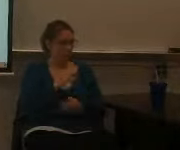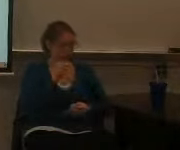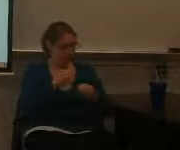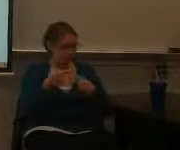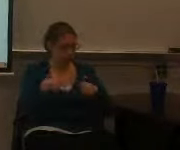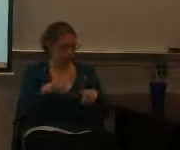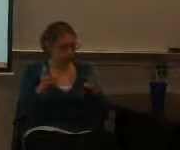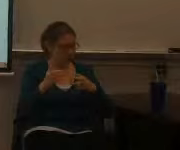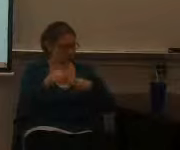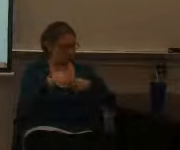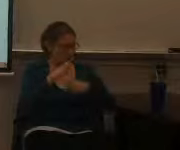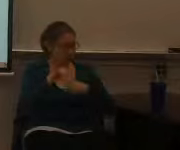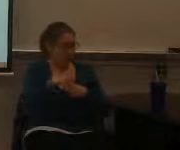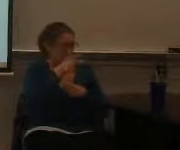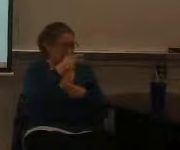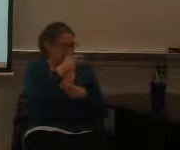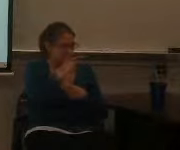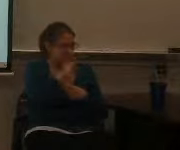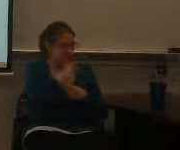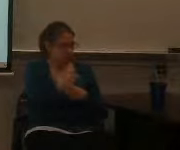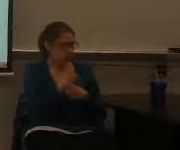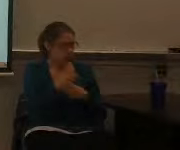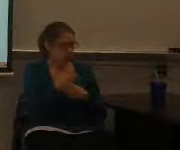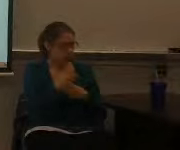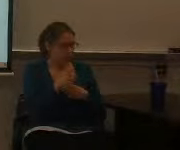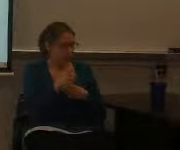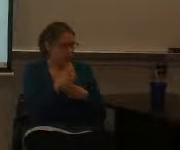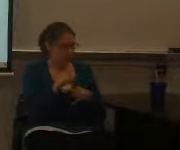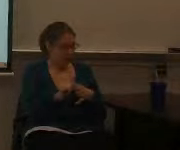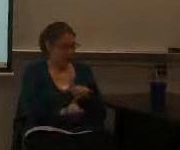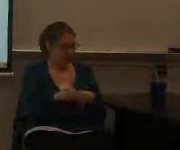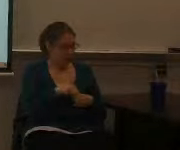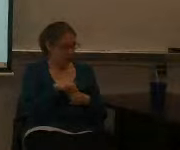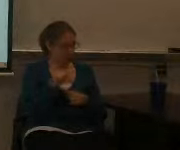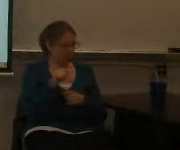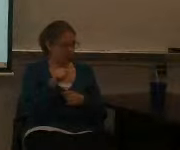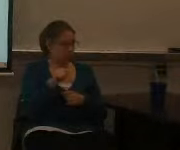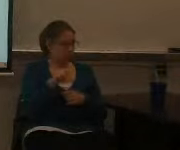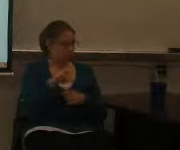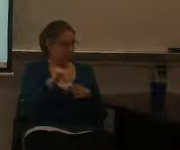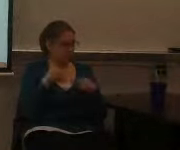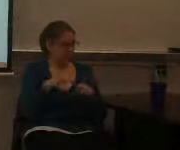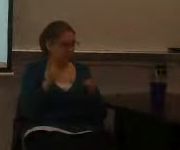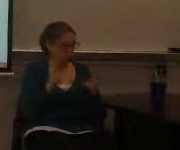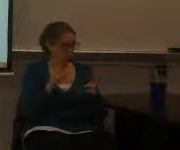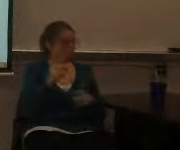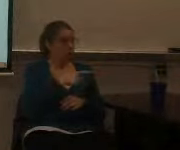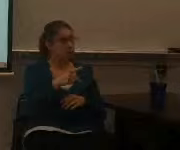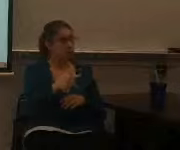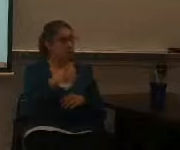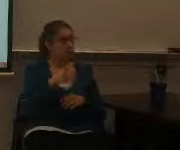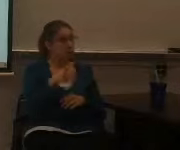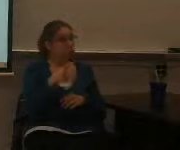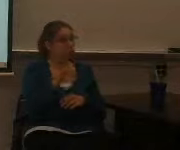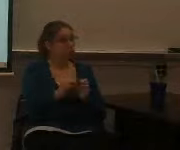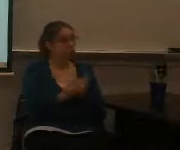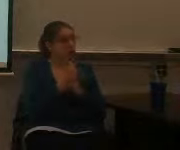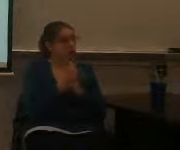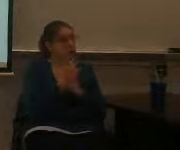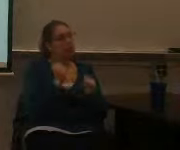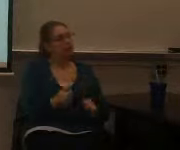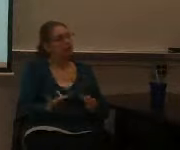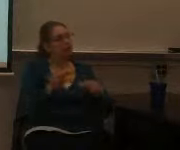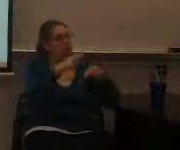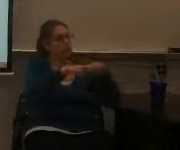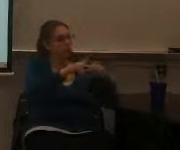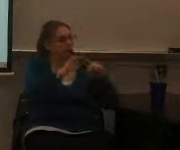the winter time by the invertebrates that are overwintering in those streams, then the primary production in the spring can come up once the temperatures and